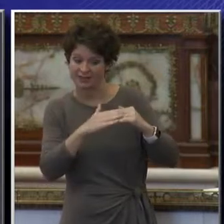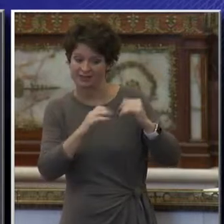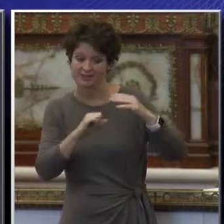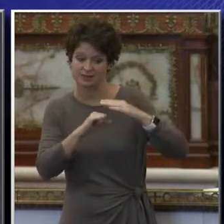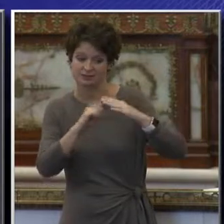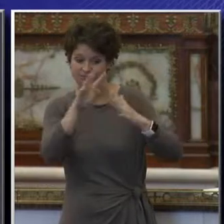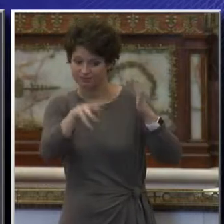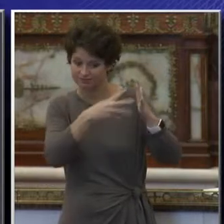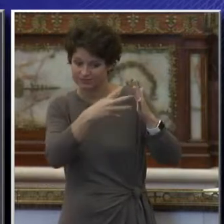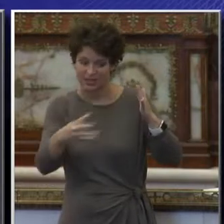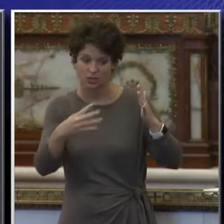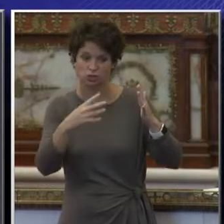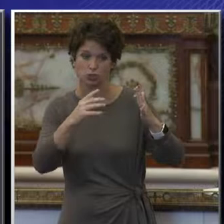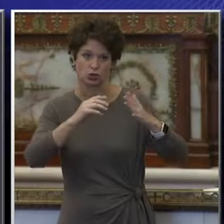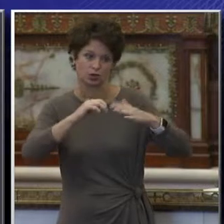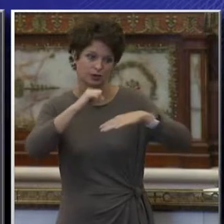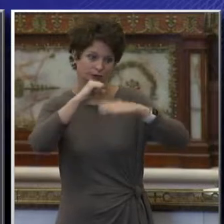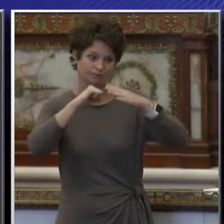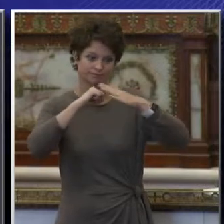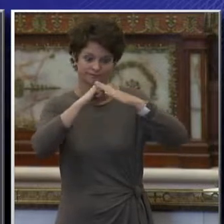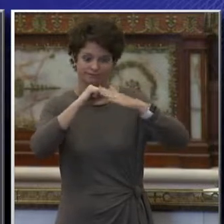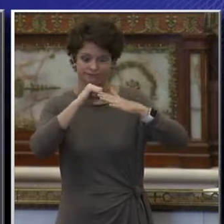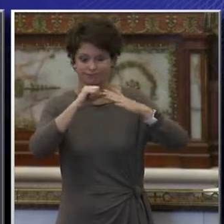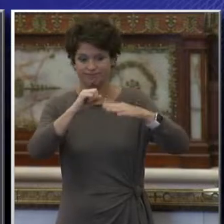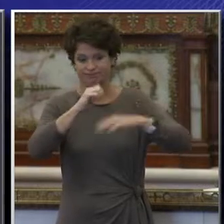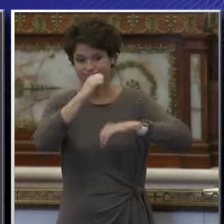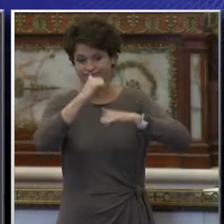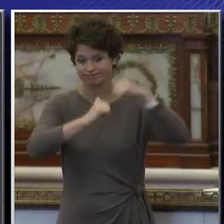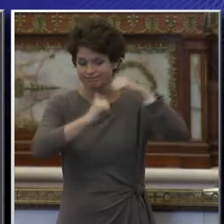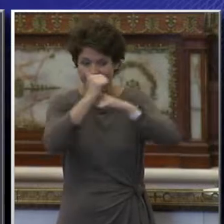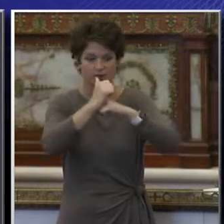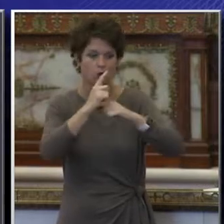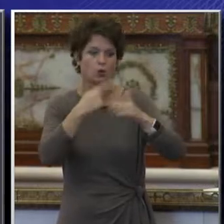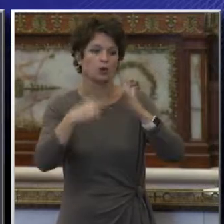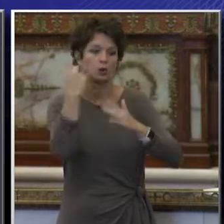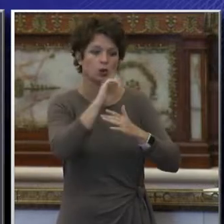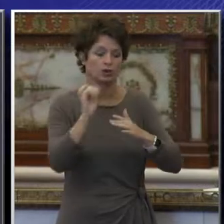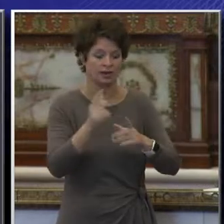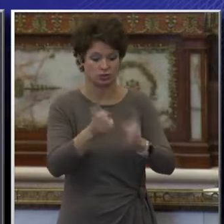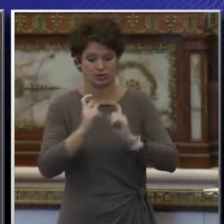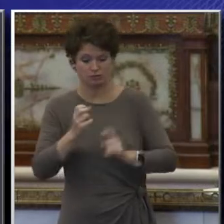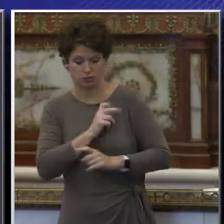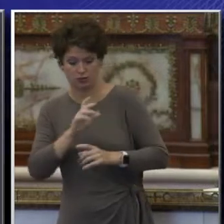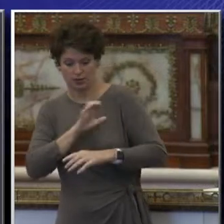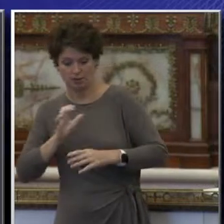of what that's going to look like that you can share to the committee before a final decision is made?